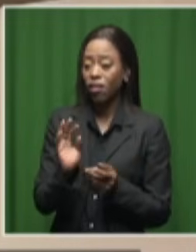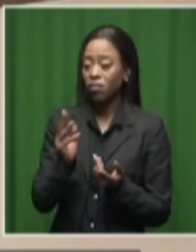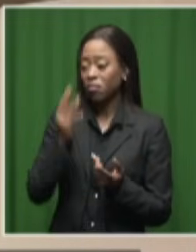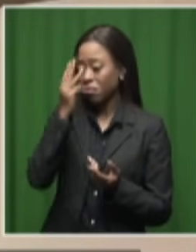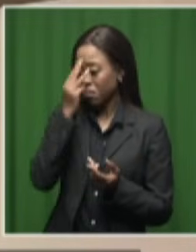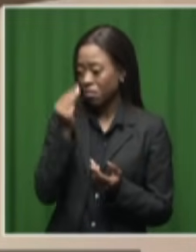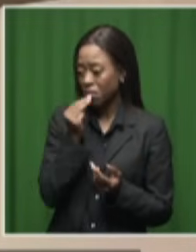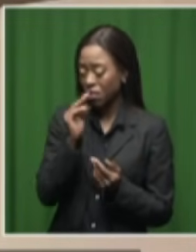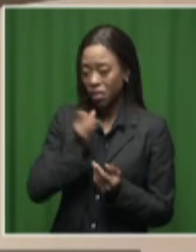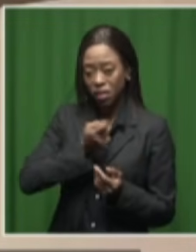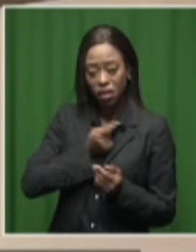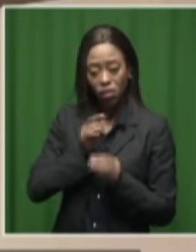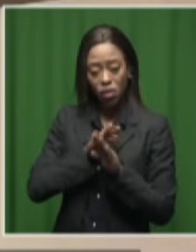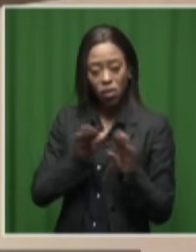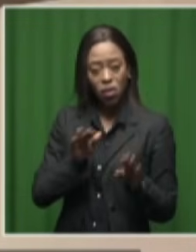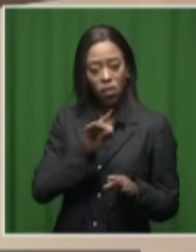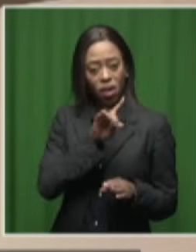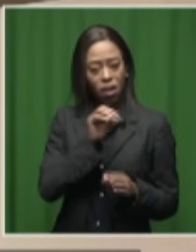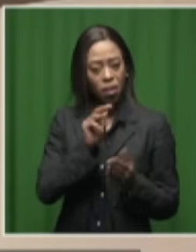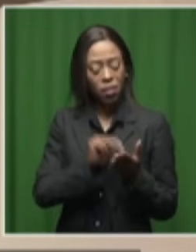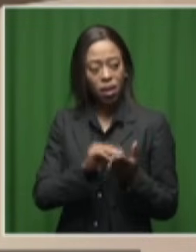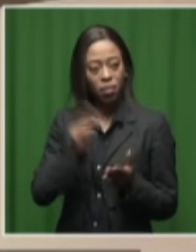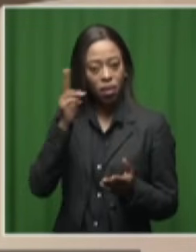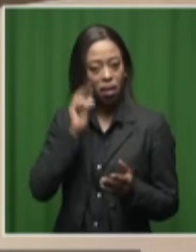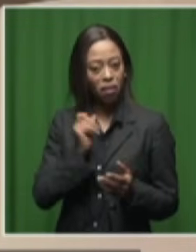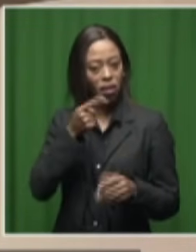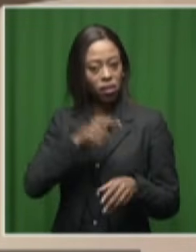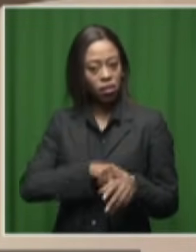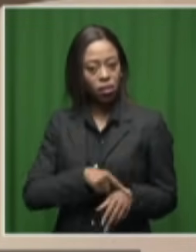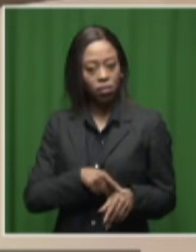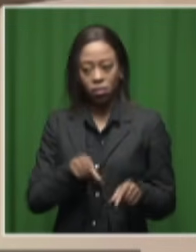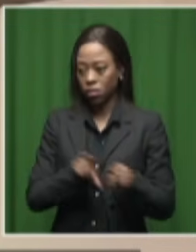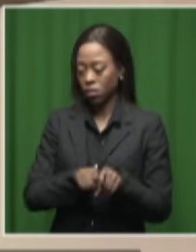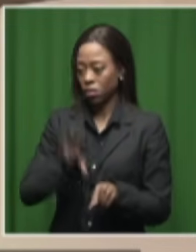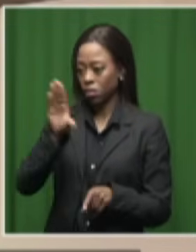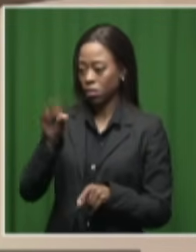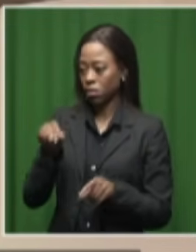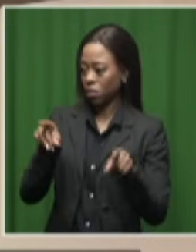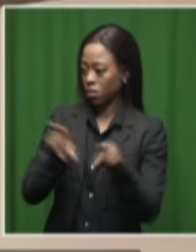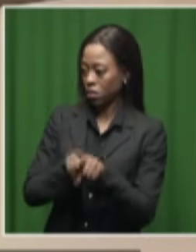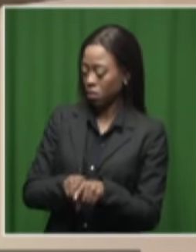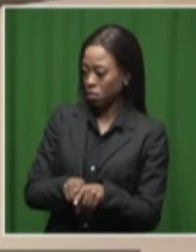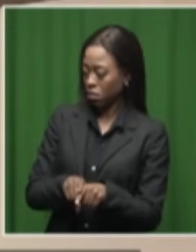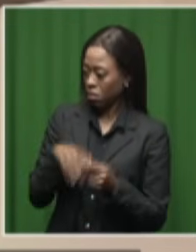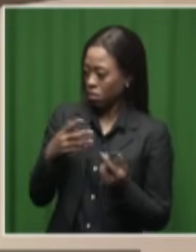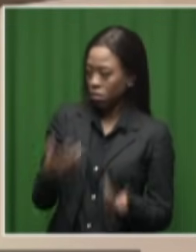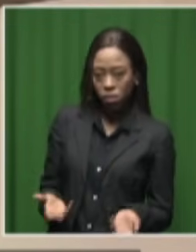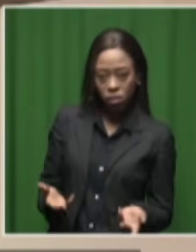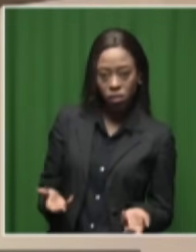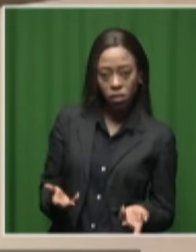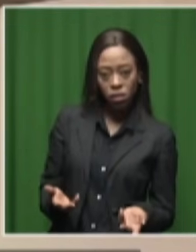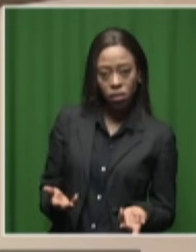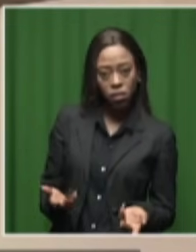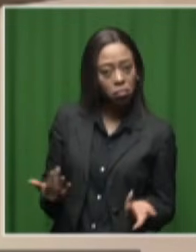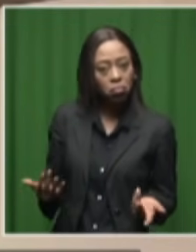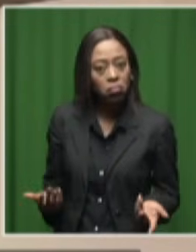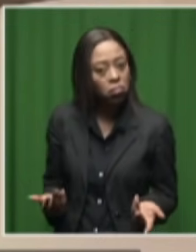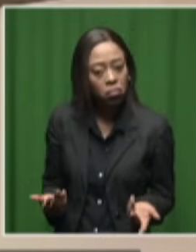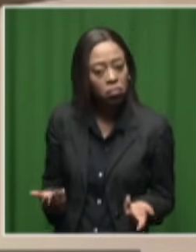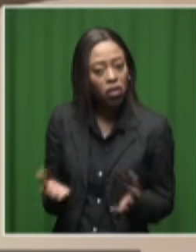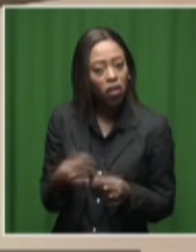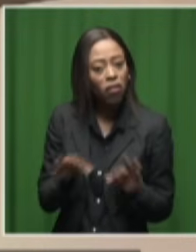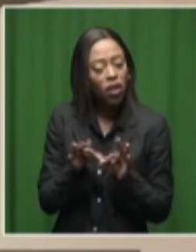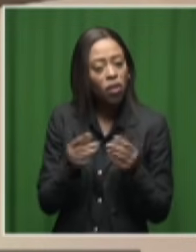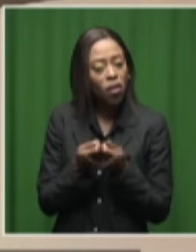about 100 million that I'm hearing for the first time, I would ask a similar question as you. Is it value